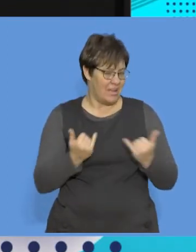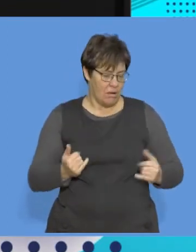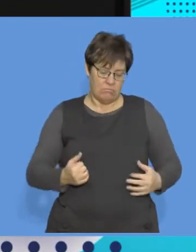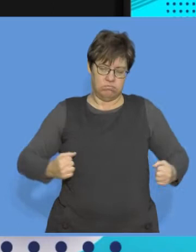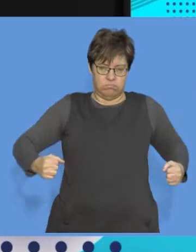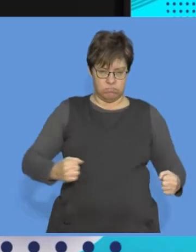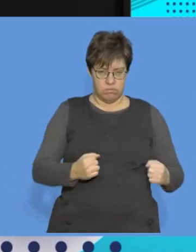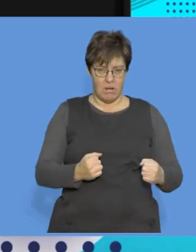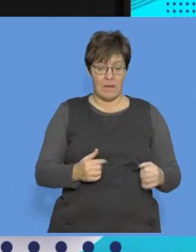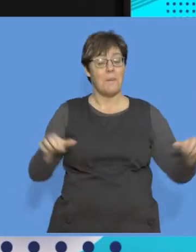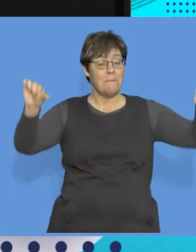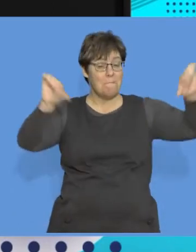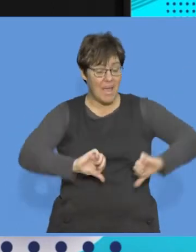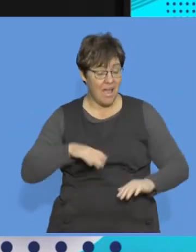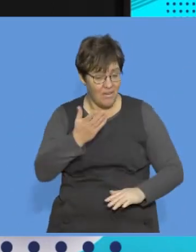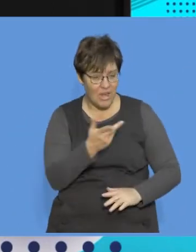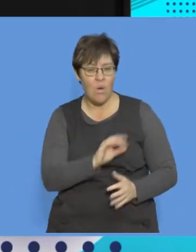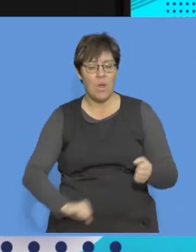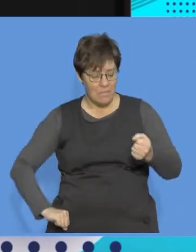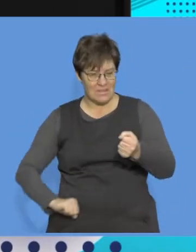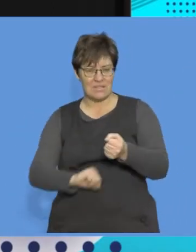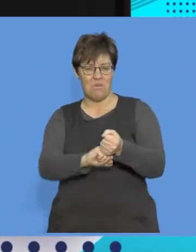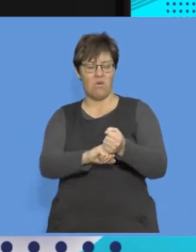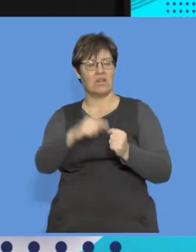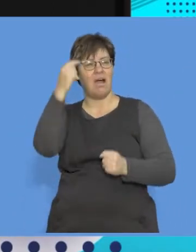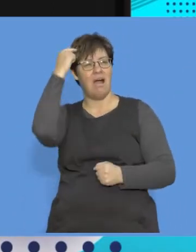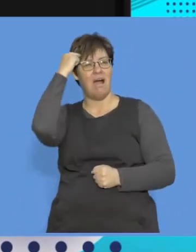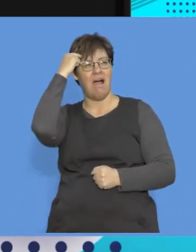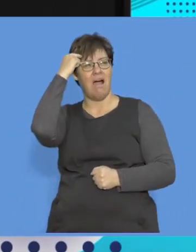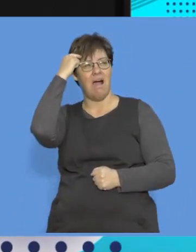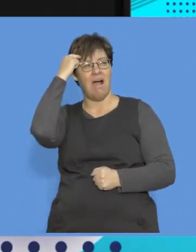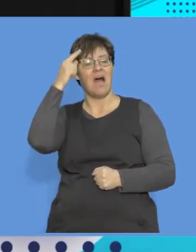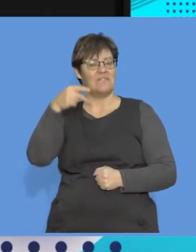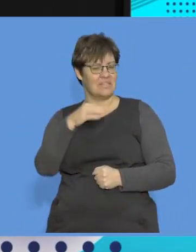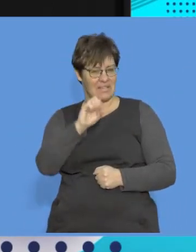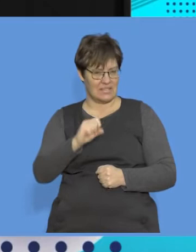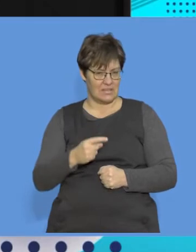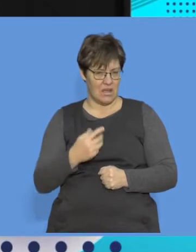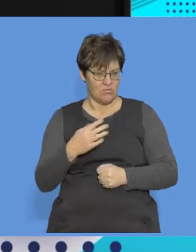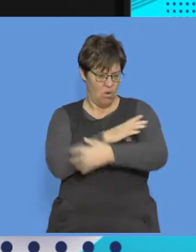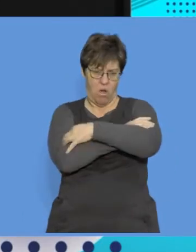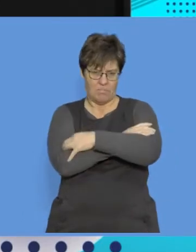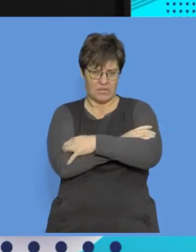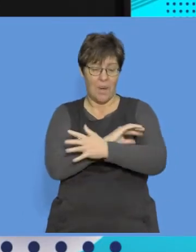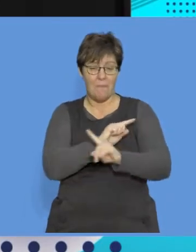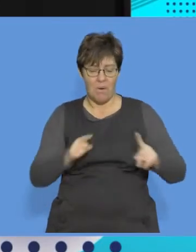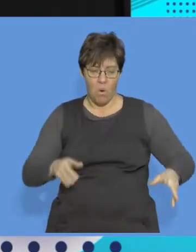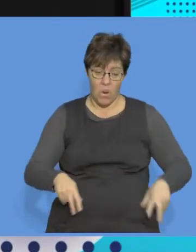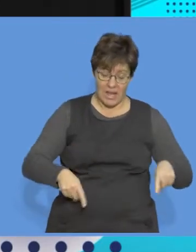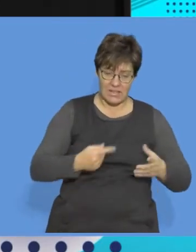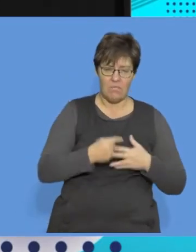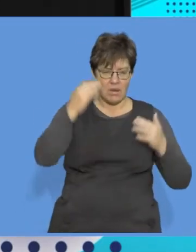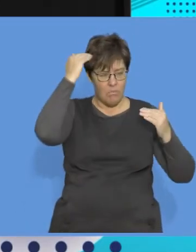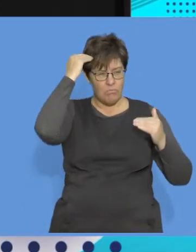support you in developing your muscles in physics. That is not your arm muscles or your leg muscles, but